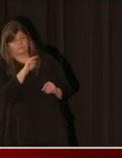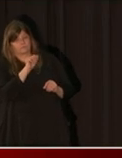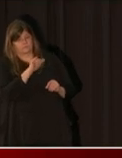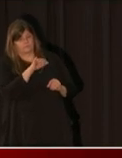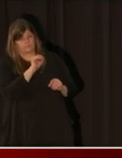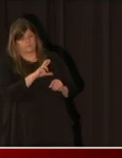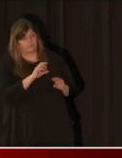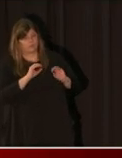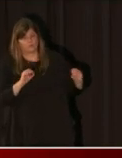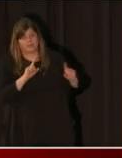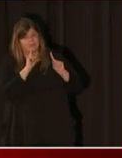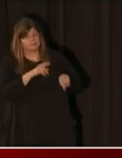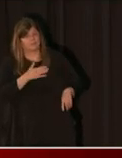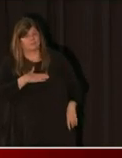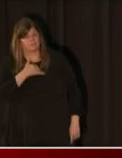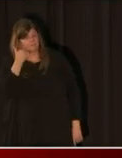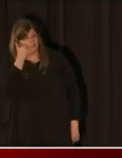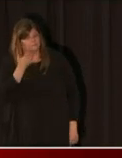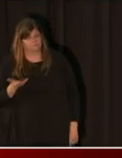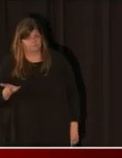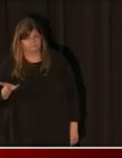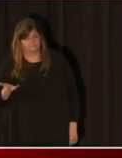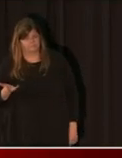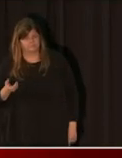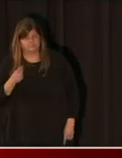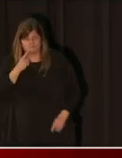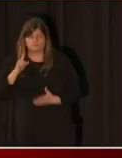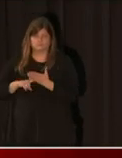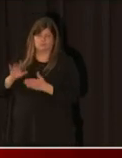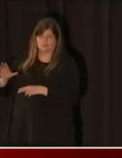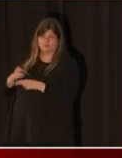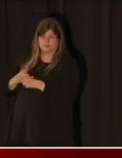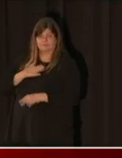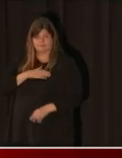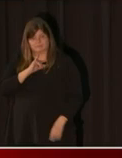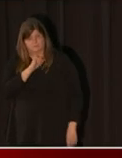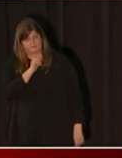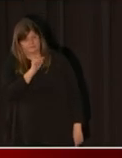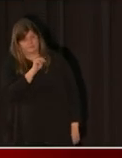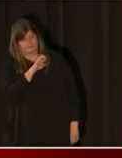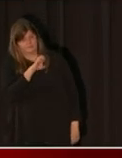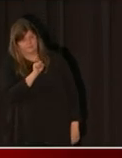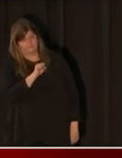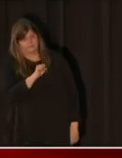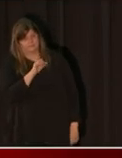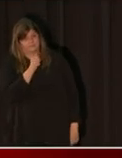would. What's your name? My name is James, 17th Street Civic Association.